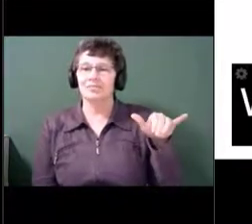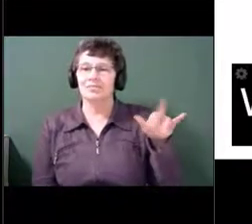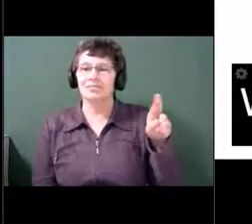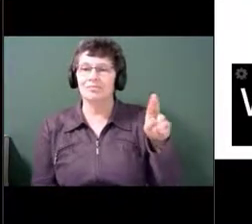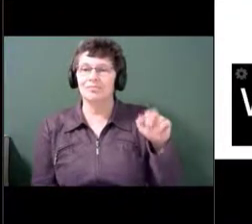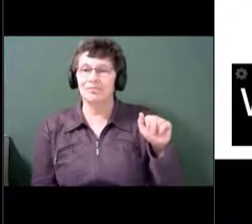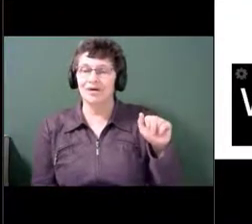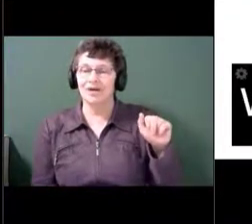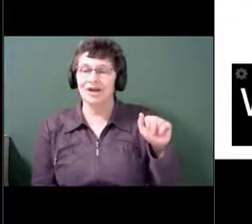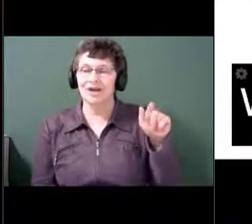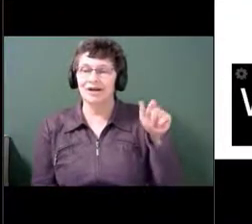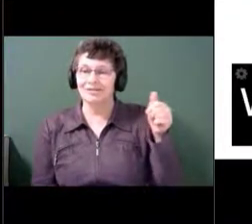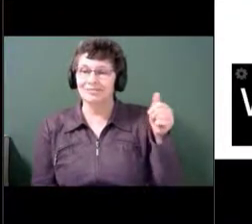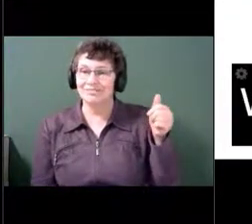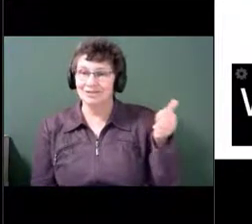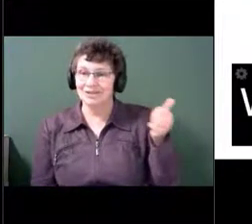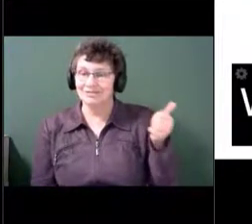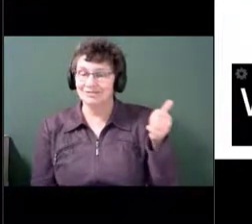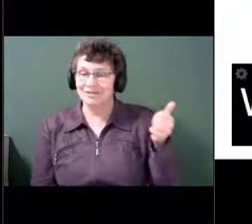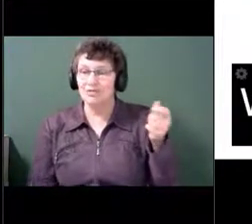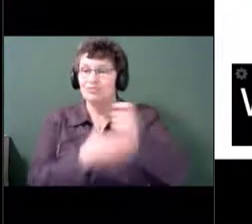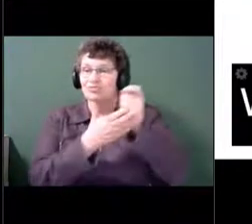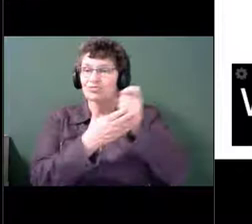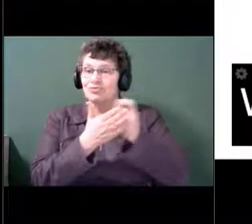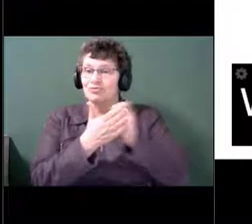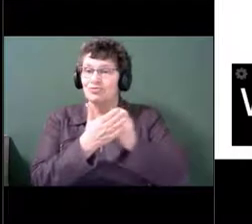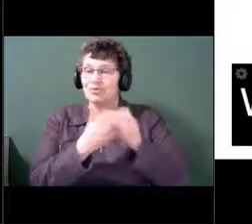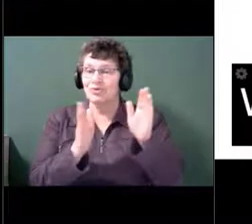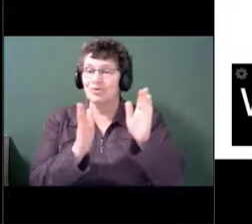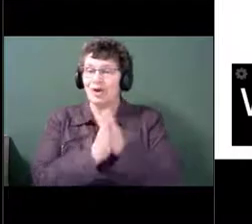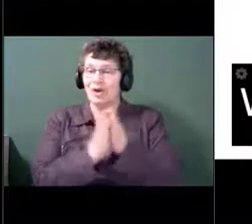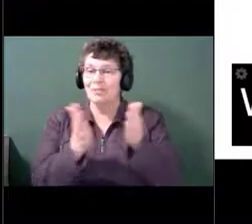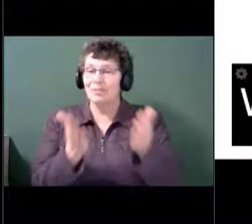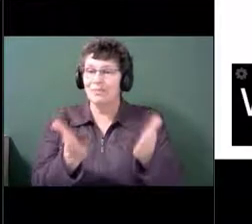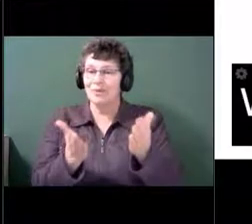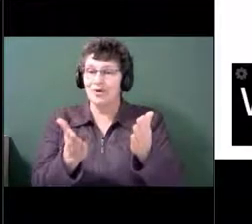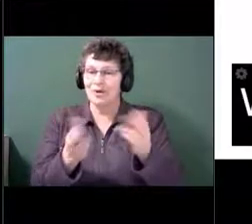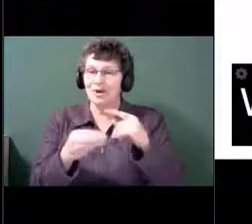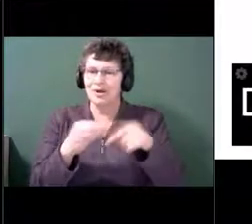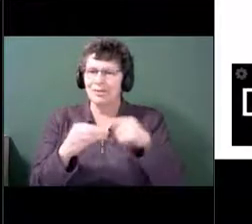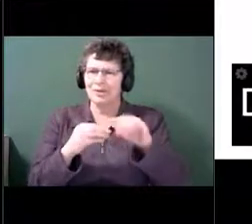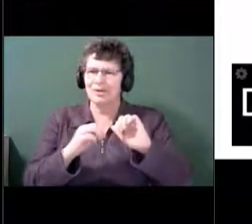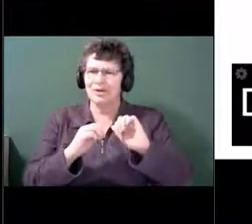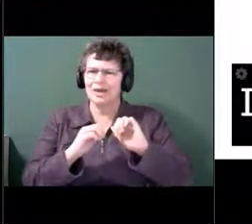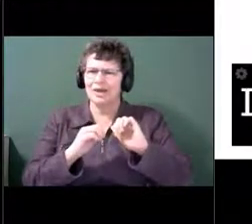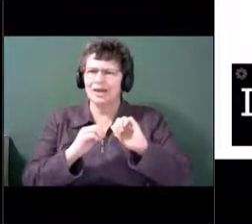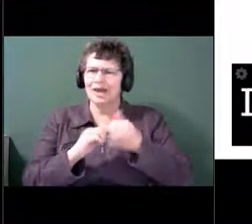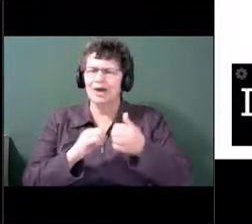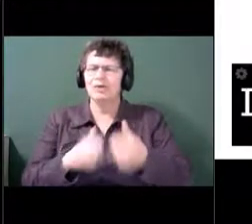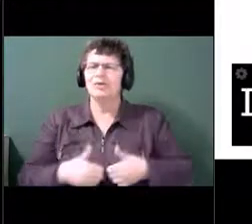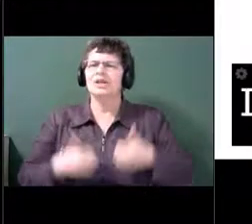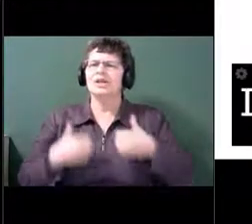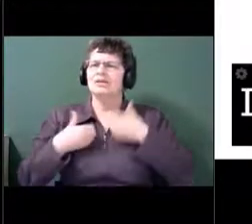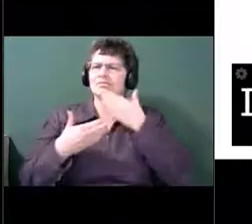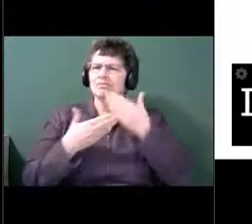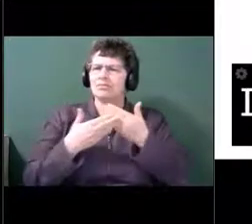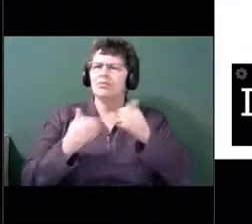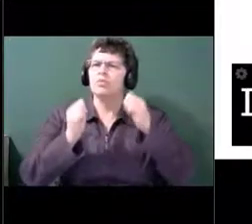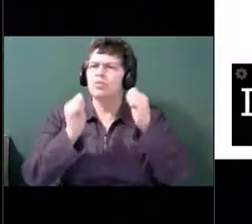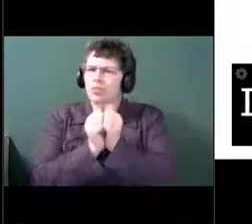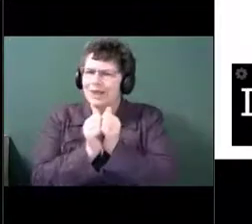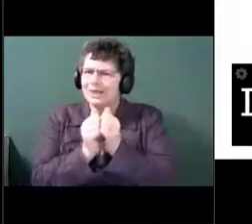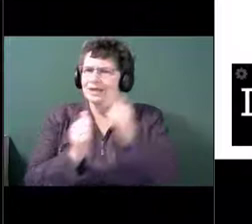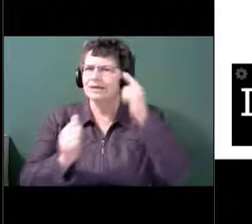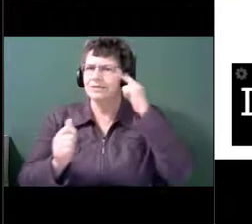about living well with dementia. And I think the slide what follows this one has some details on it about the